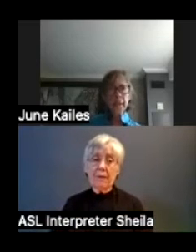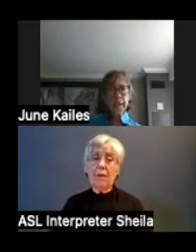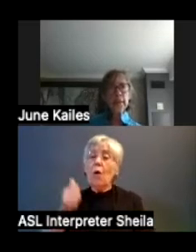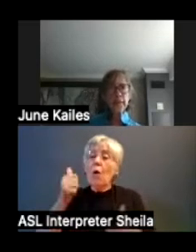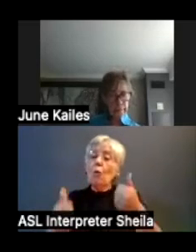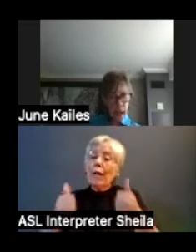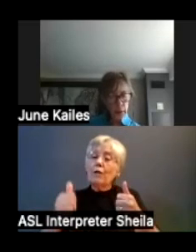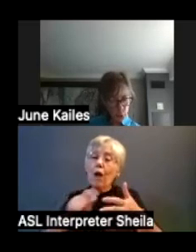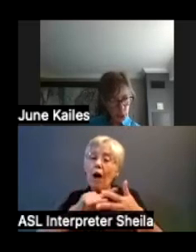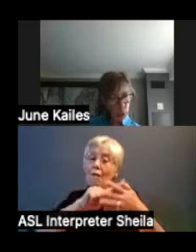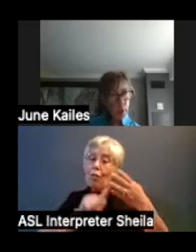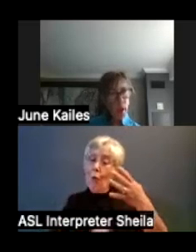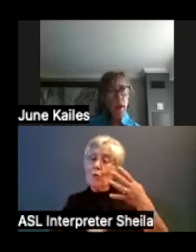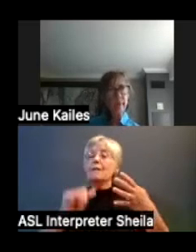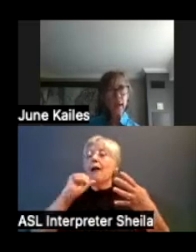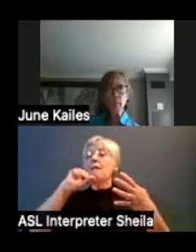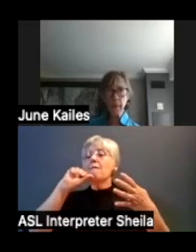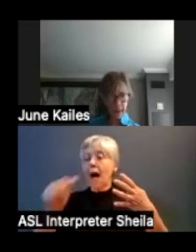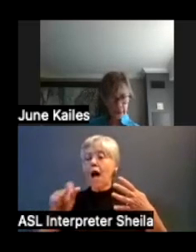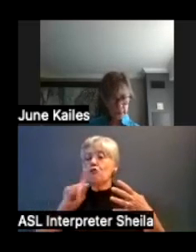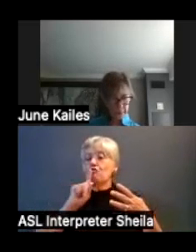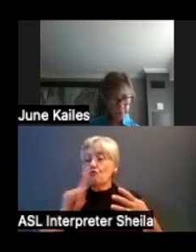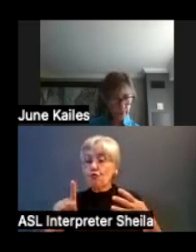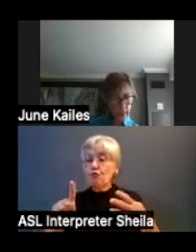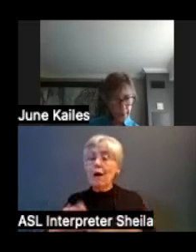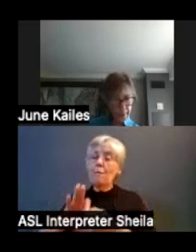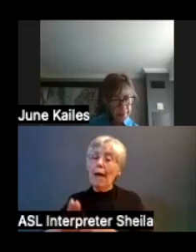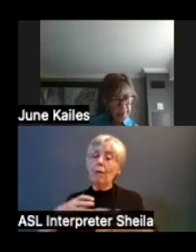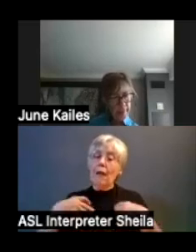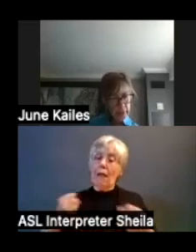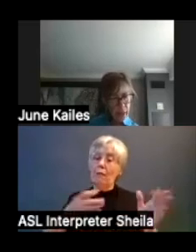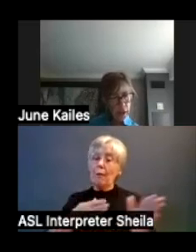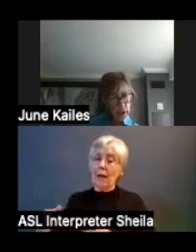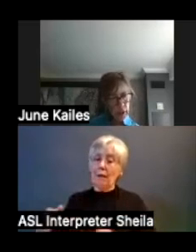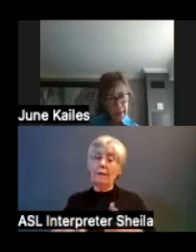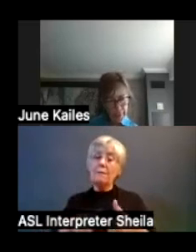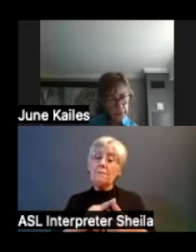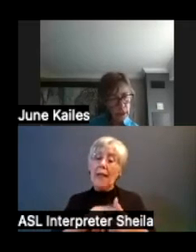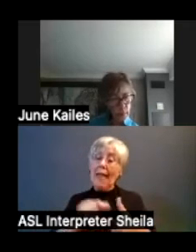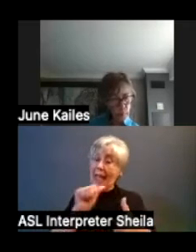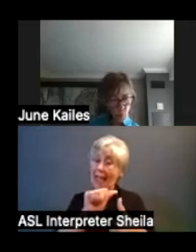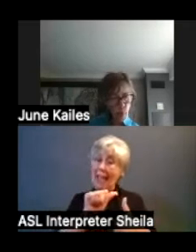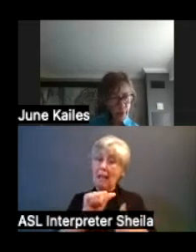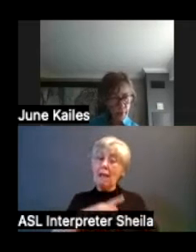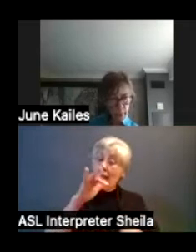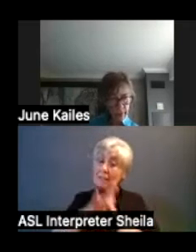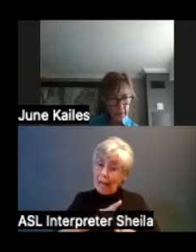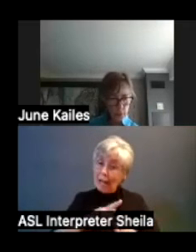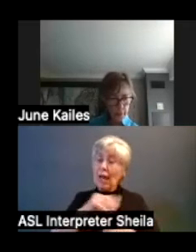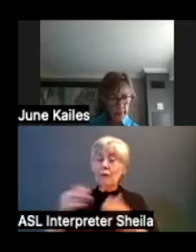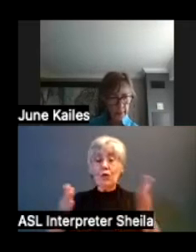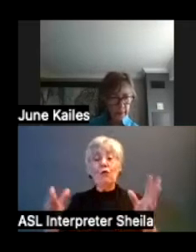Which is not true of health plans? That they touch and serve more people